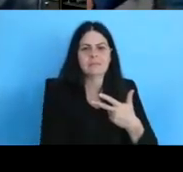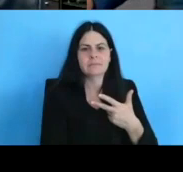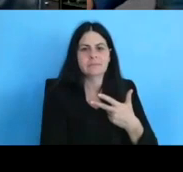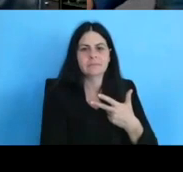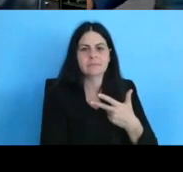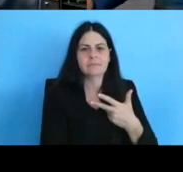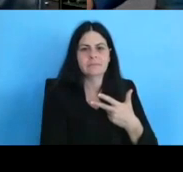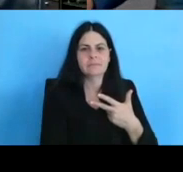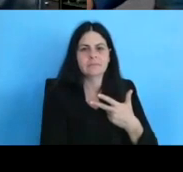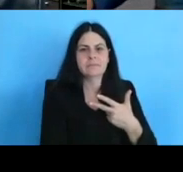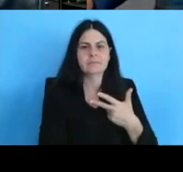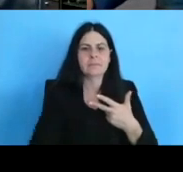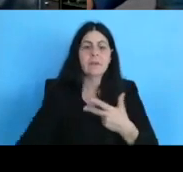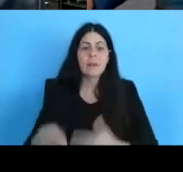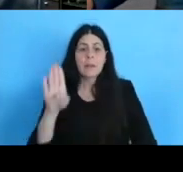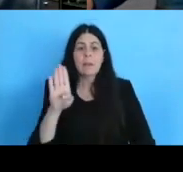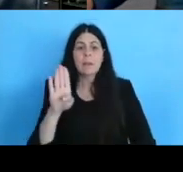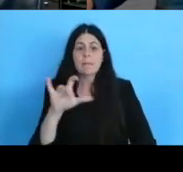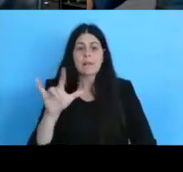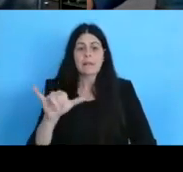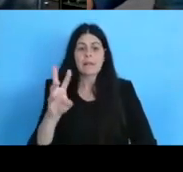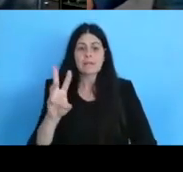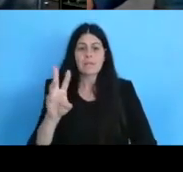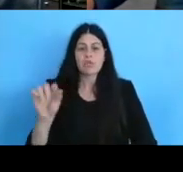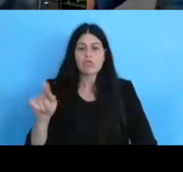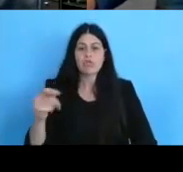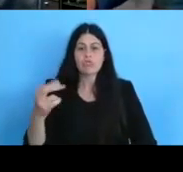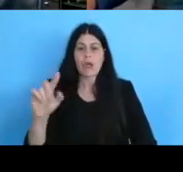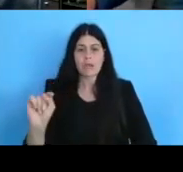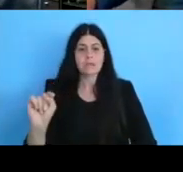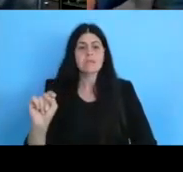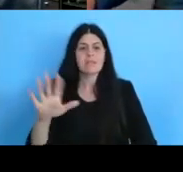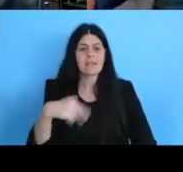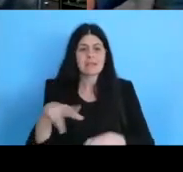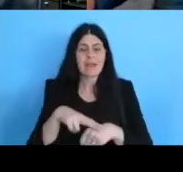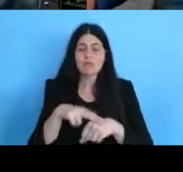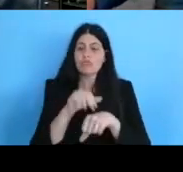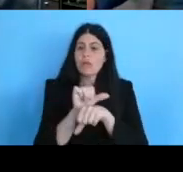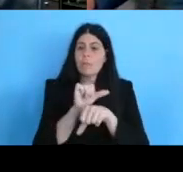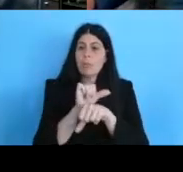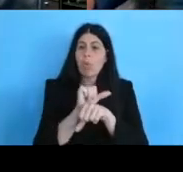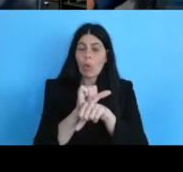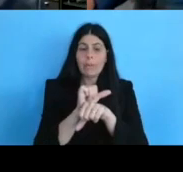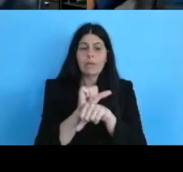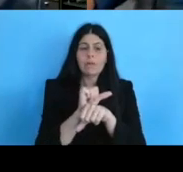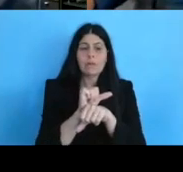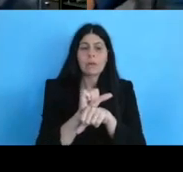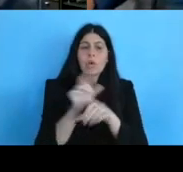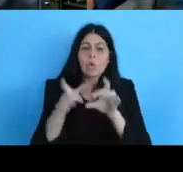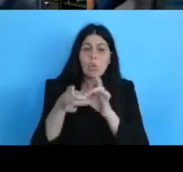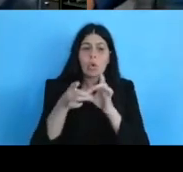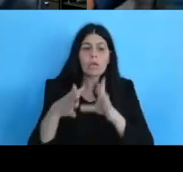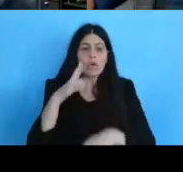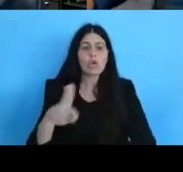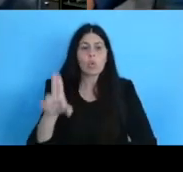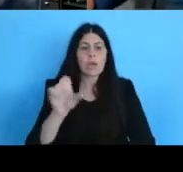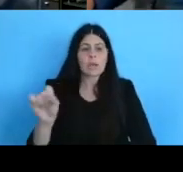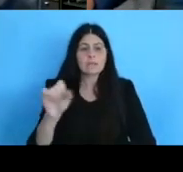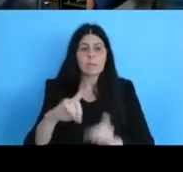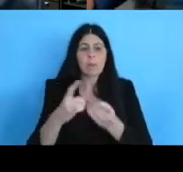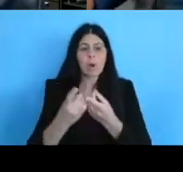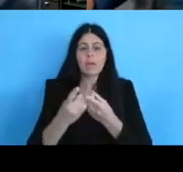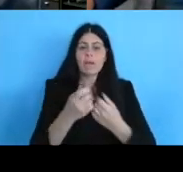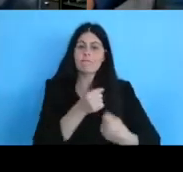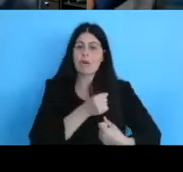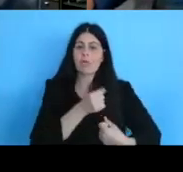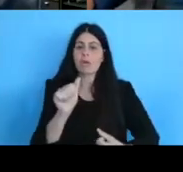who is the National Employment Coordinator for the U.S. Department of Veterans Affairs. We have Charles